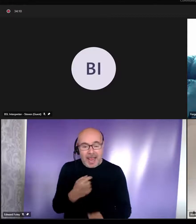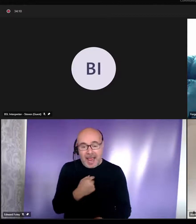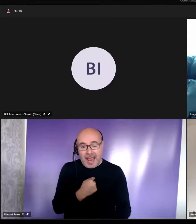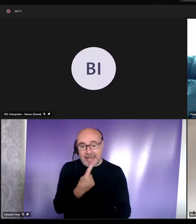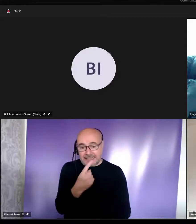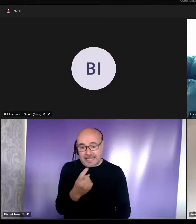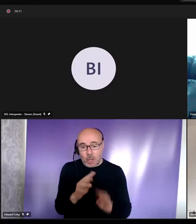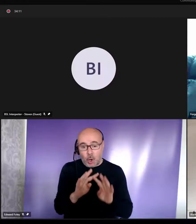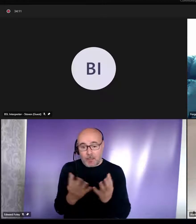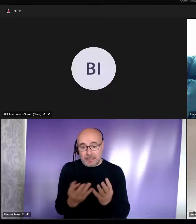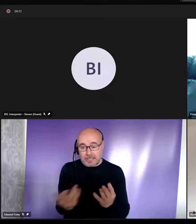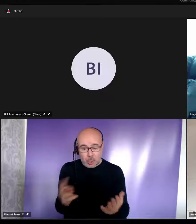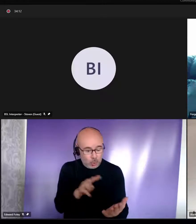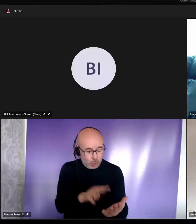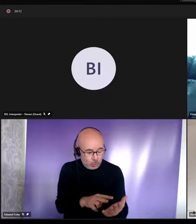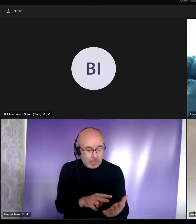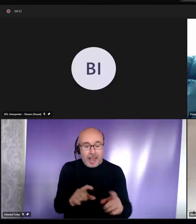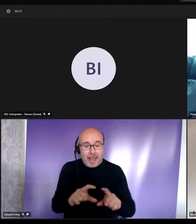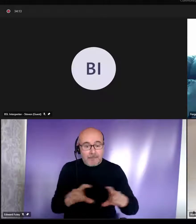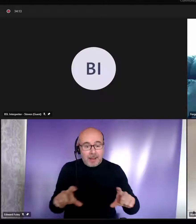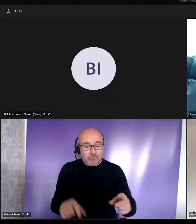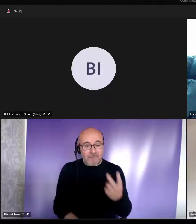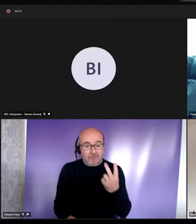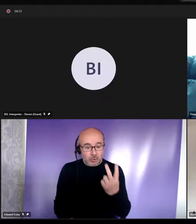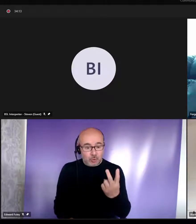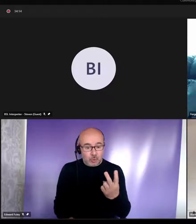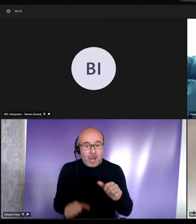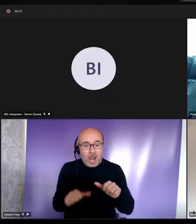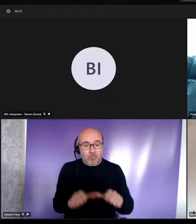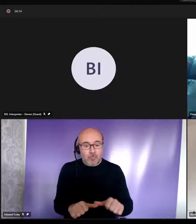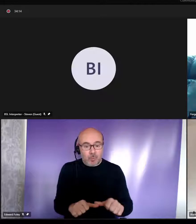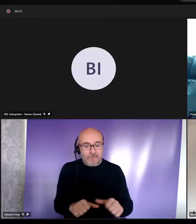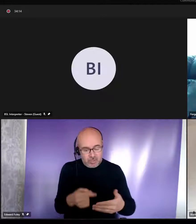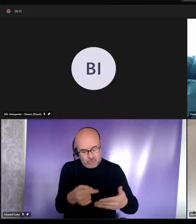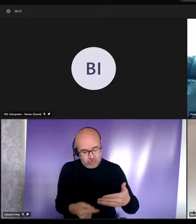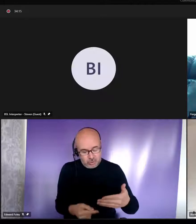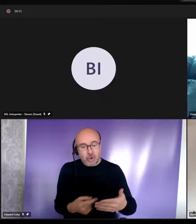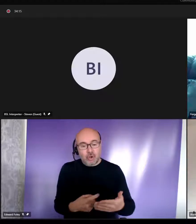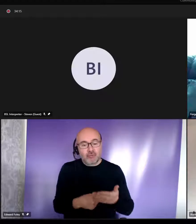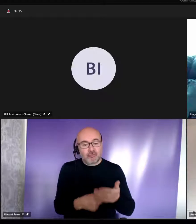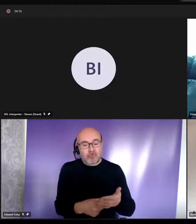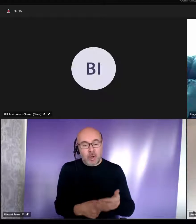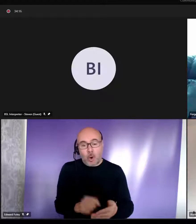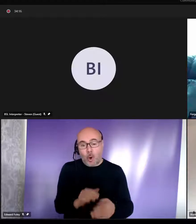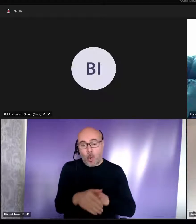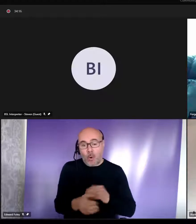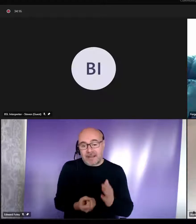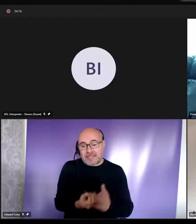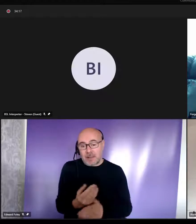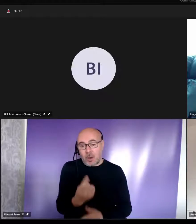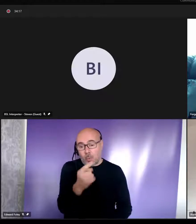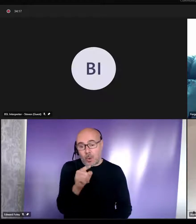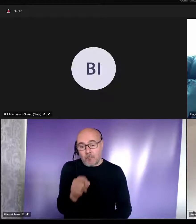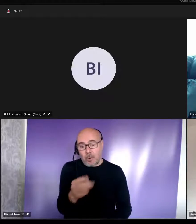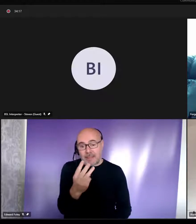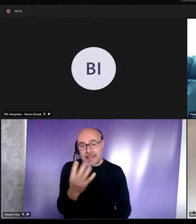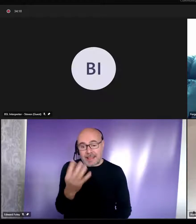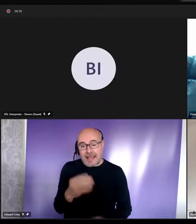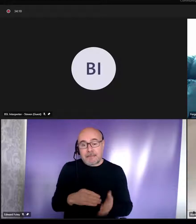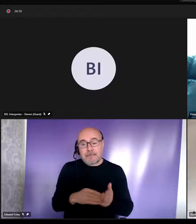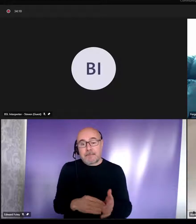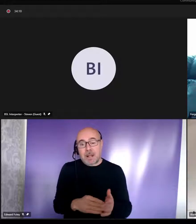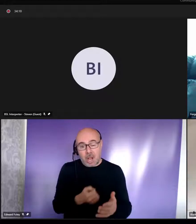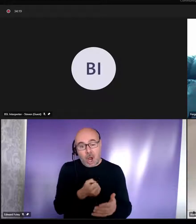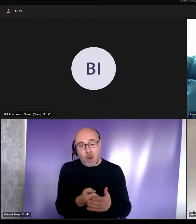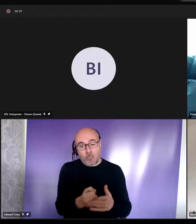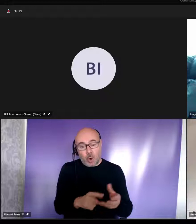The committee is asked to approve the following recommendations: that an overspend of 1.939 million as at the 13th of August, as detailed